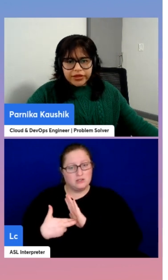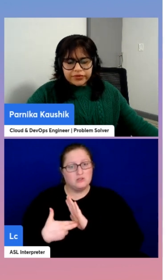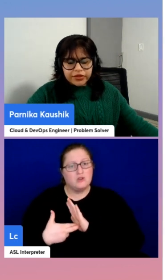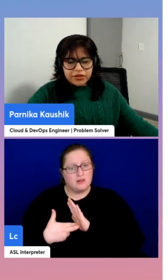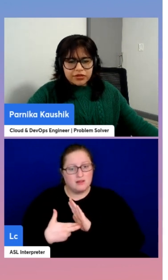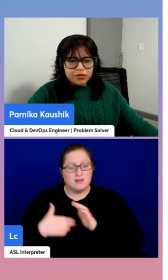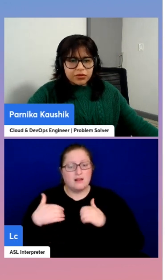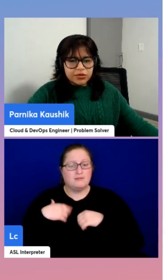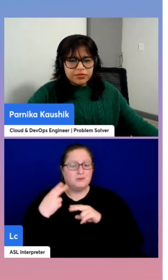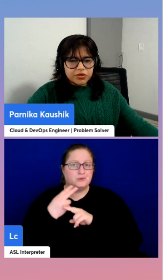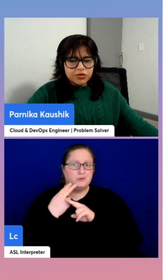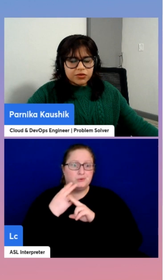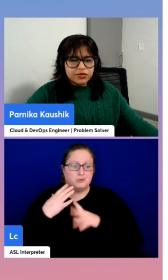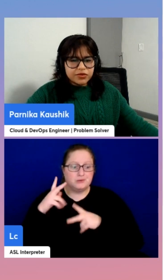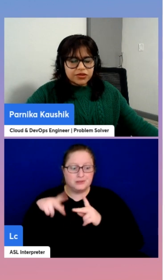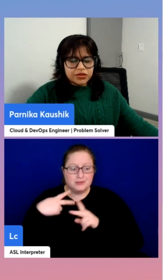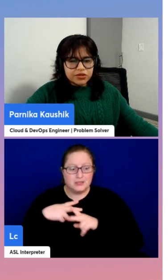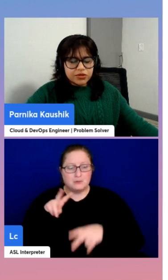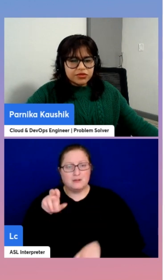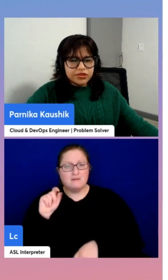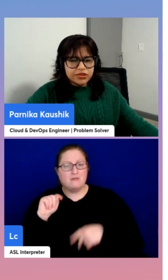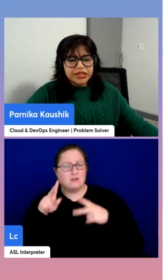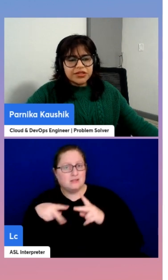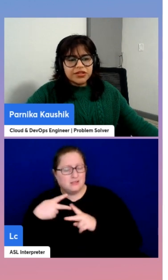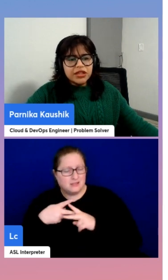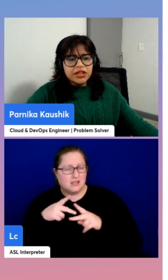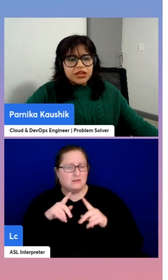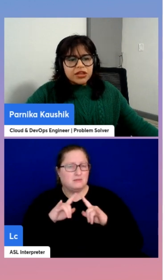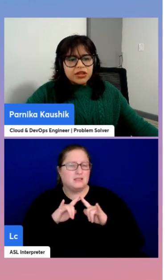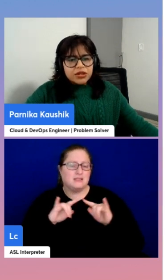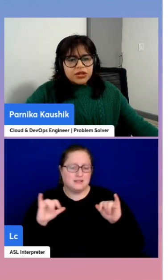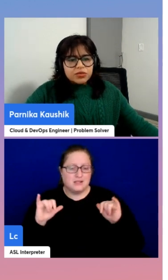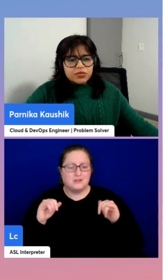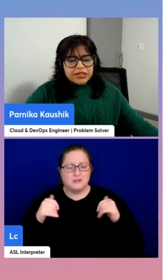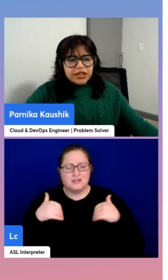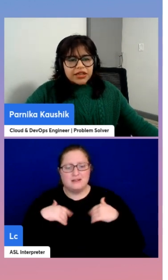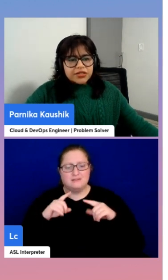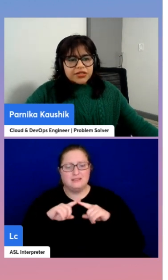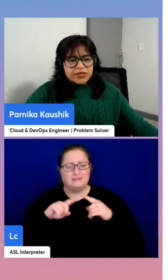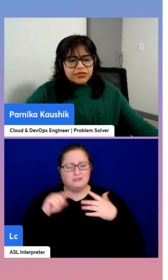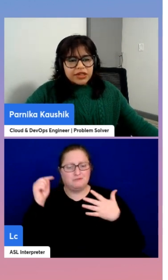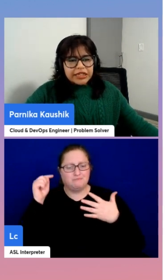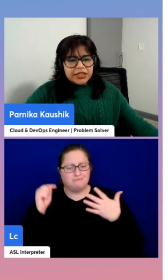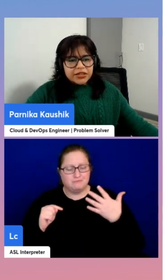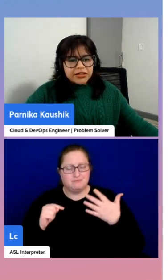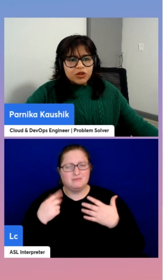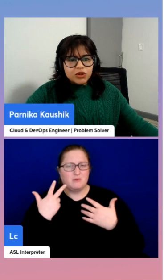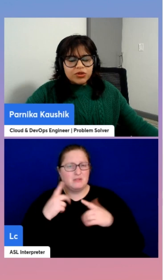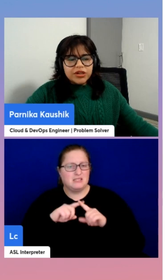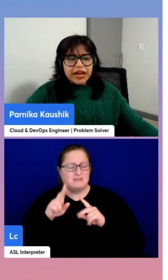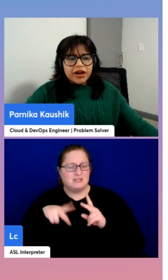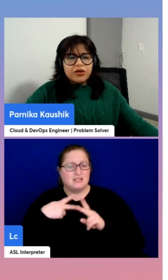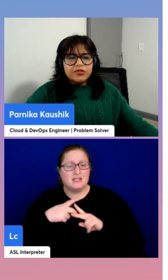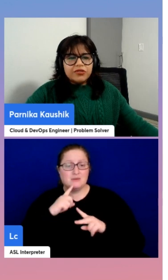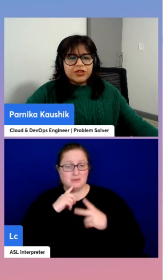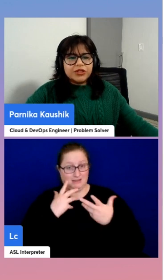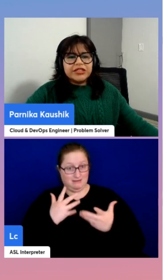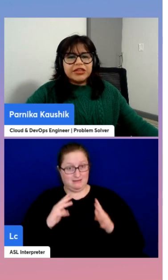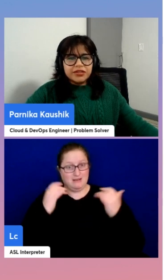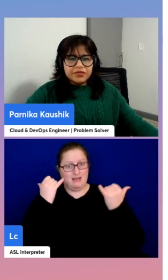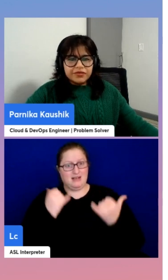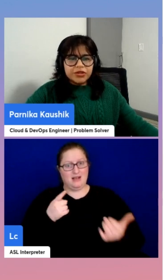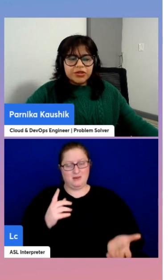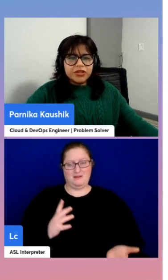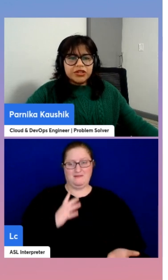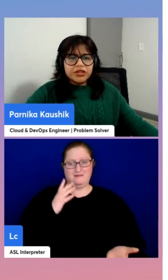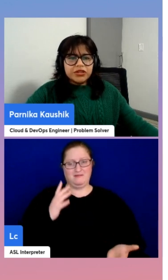type, you can have a role type, and so on. So there are three kinds. So once that is done, really, you are now